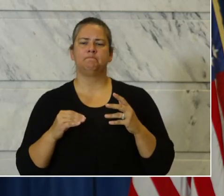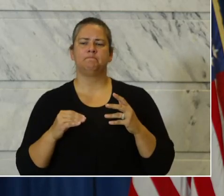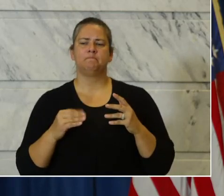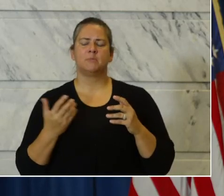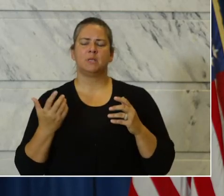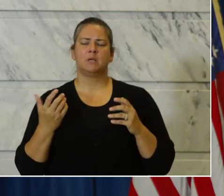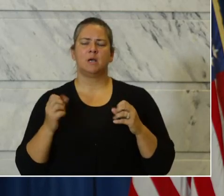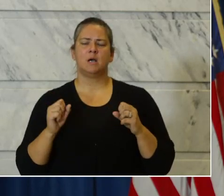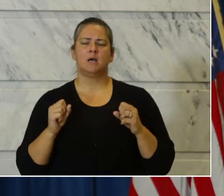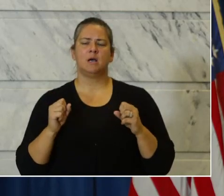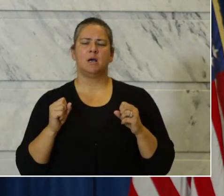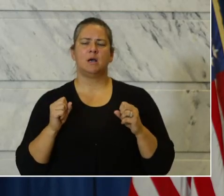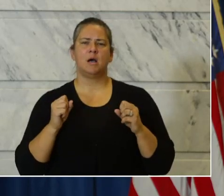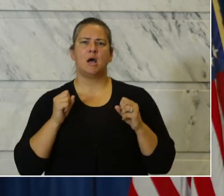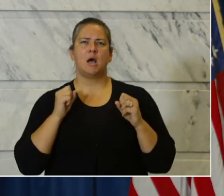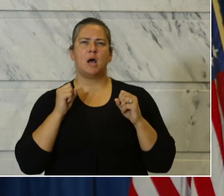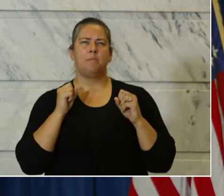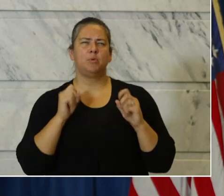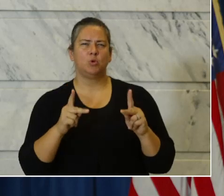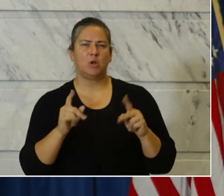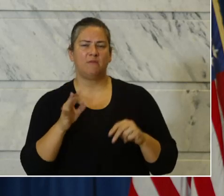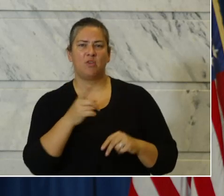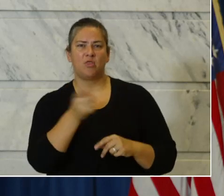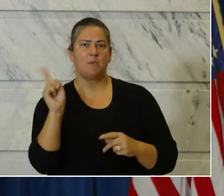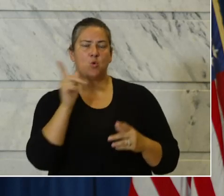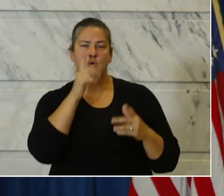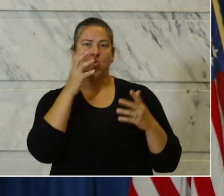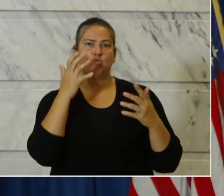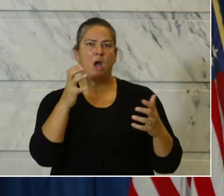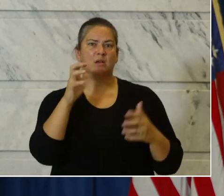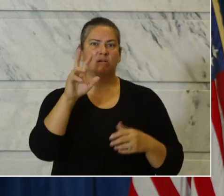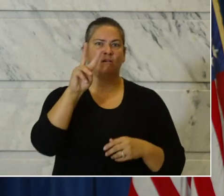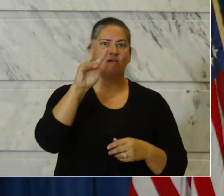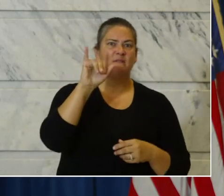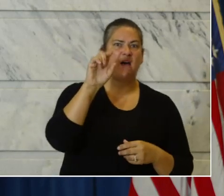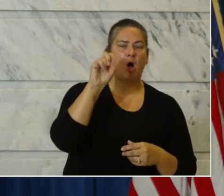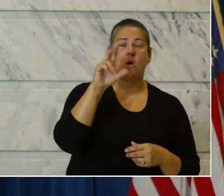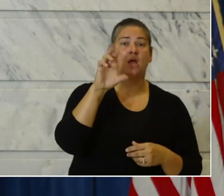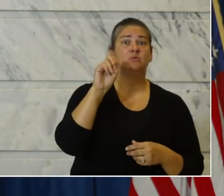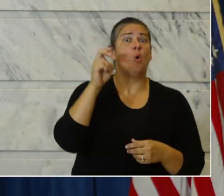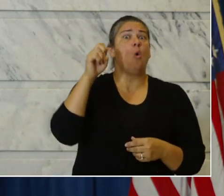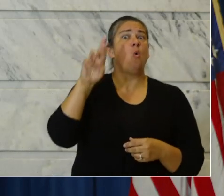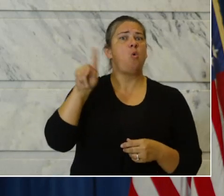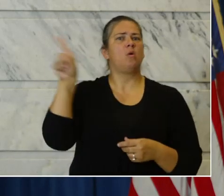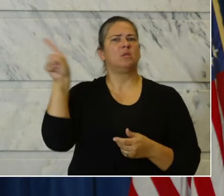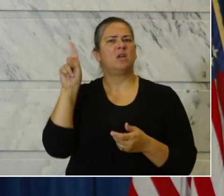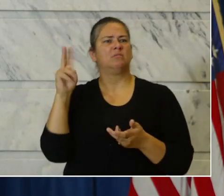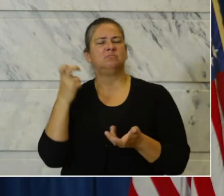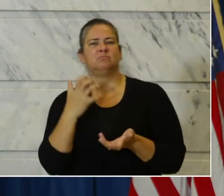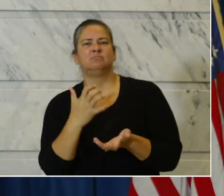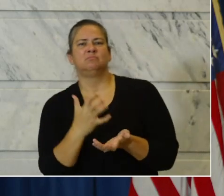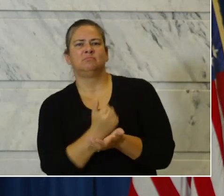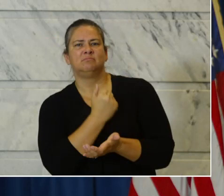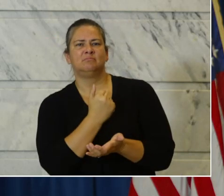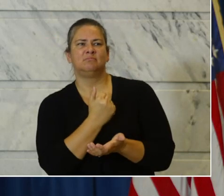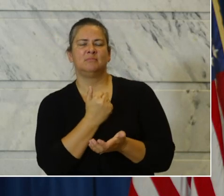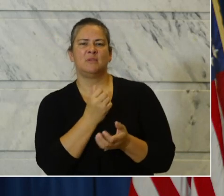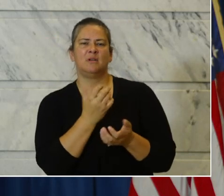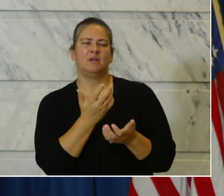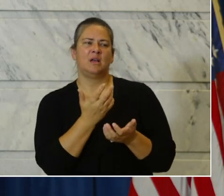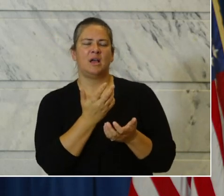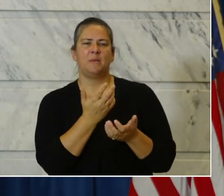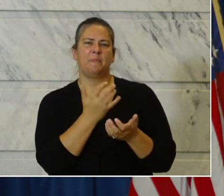that would want to incite violence or take advantage of an opportunity,